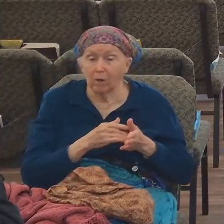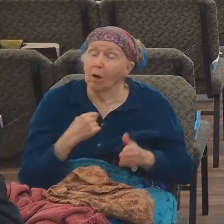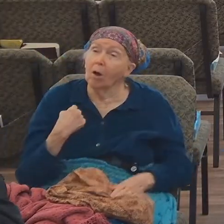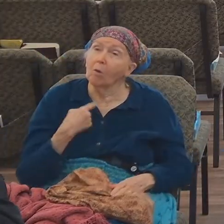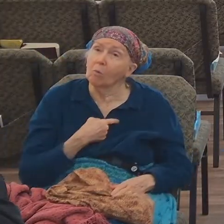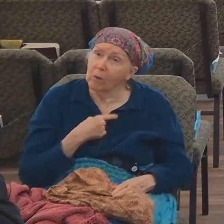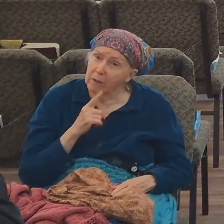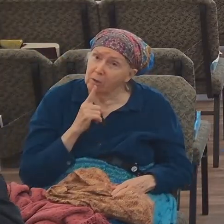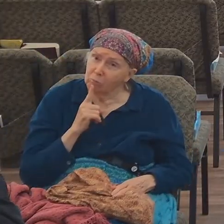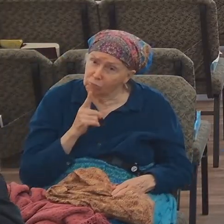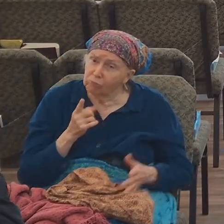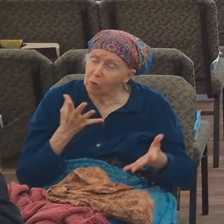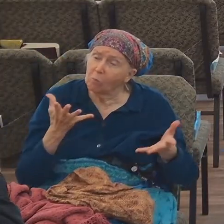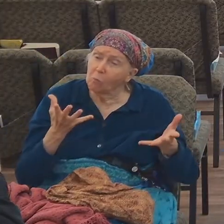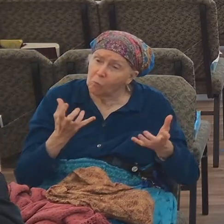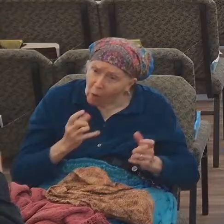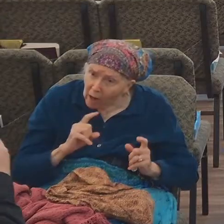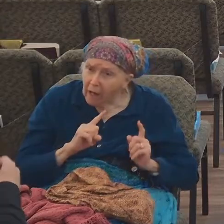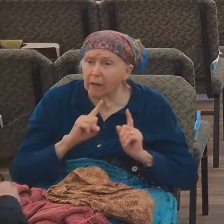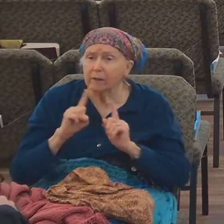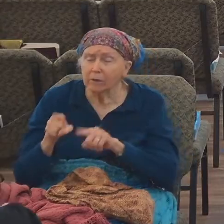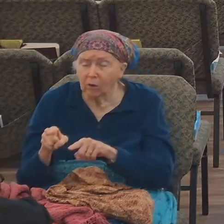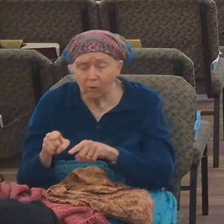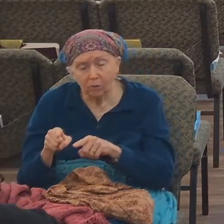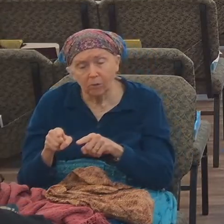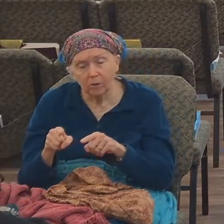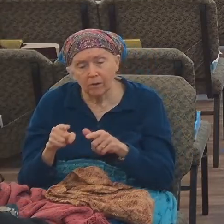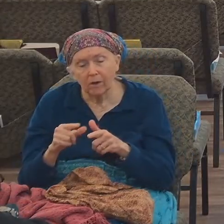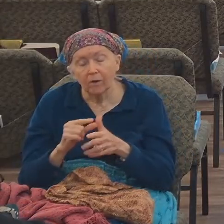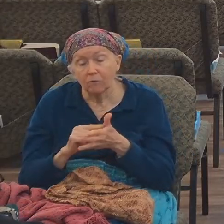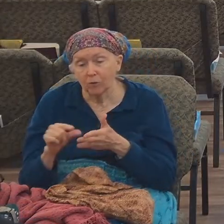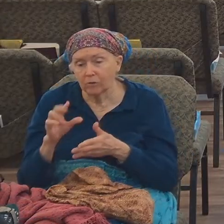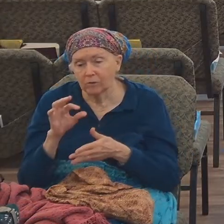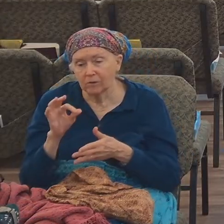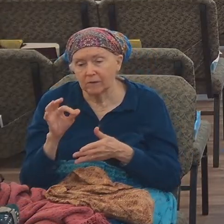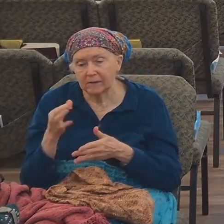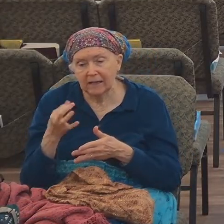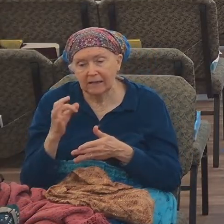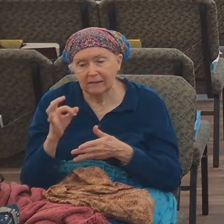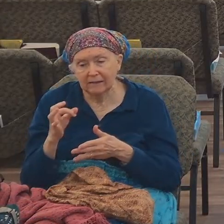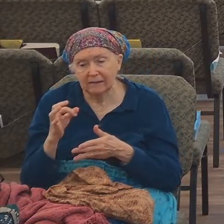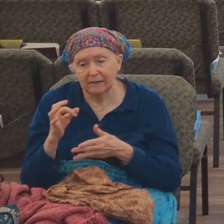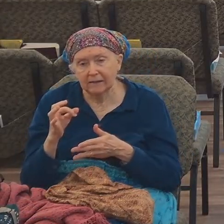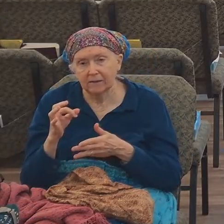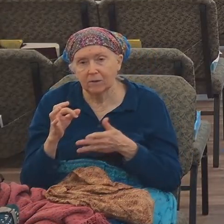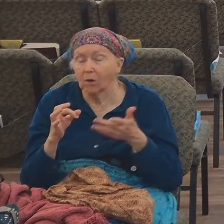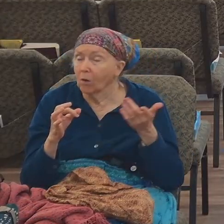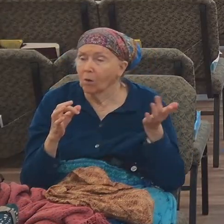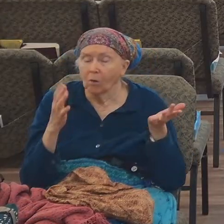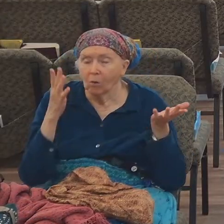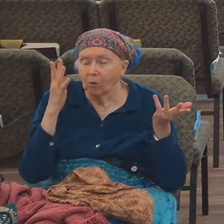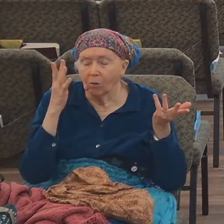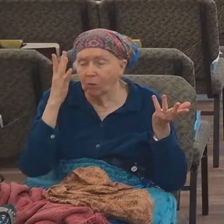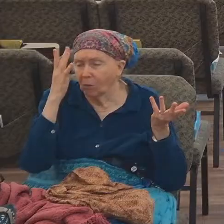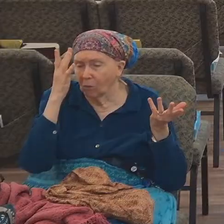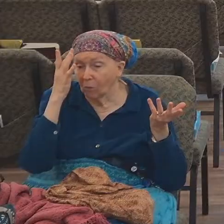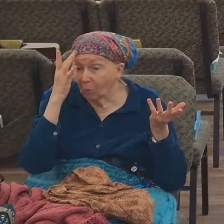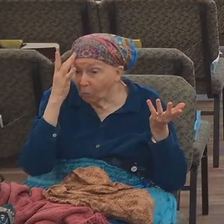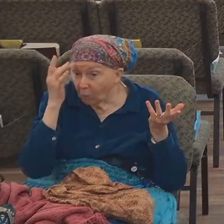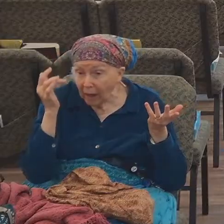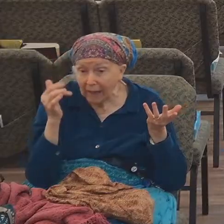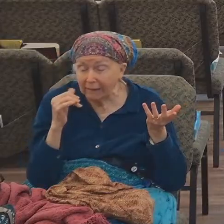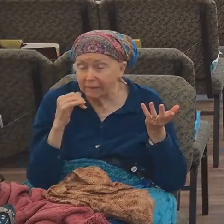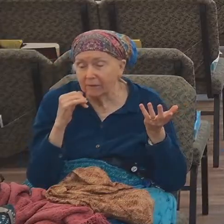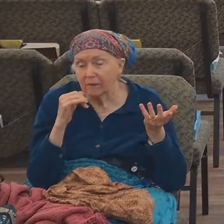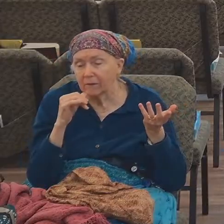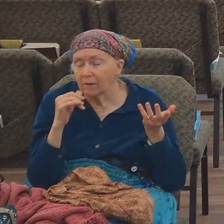okay, we wanted to. And then he says in verse 19, it's almost like saying, why wouldn't we? Why wouldn't we want to come?